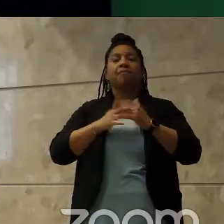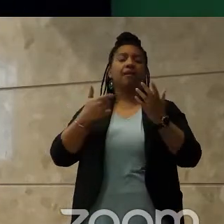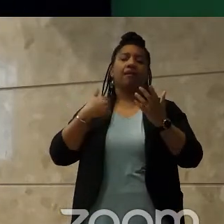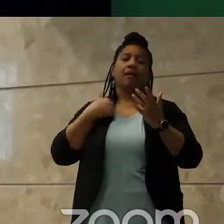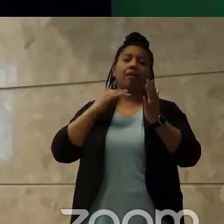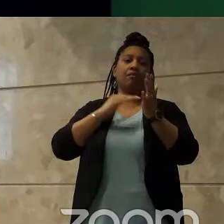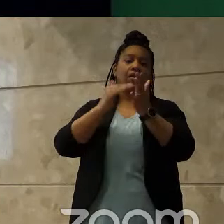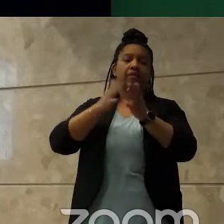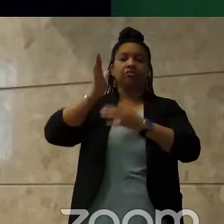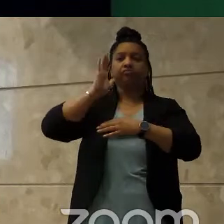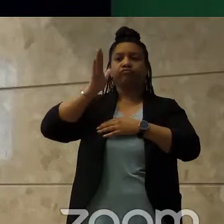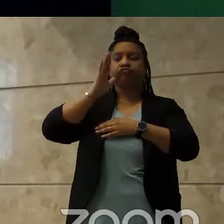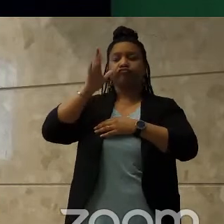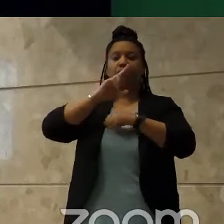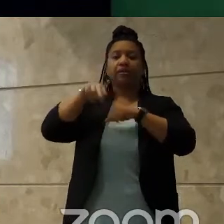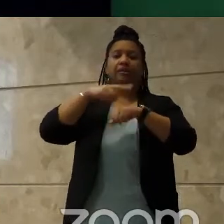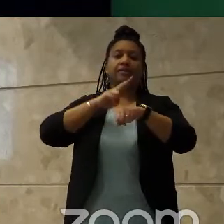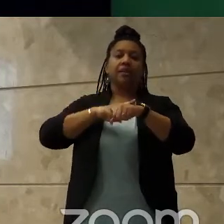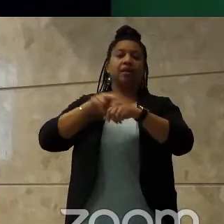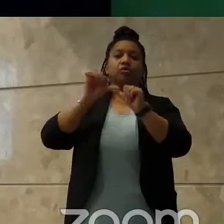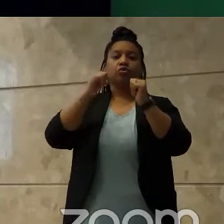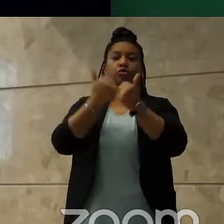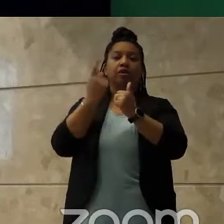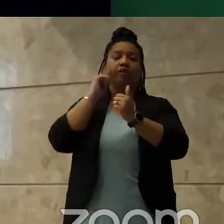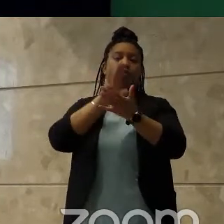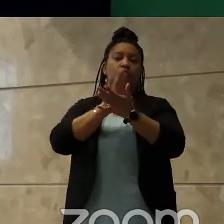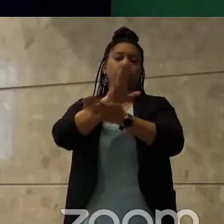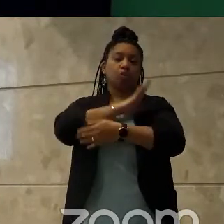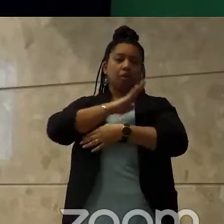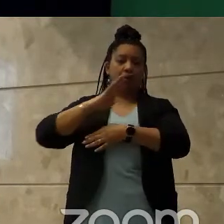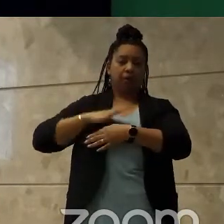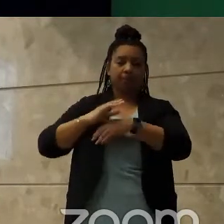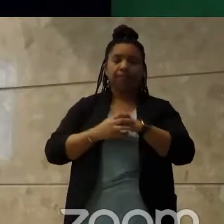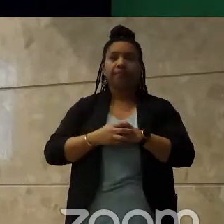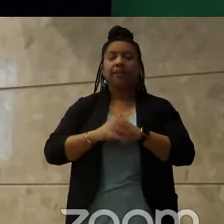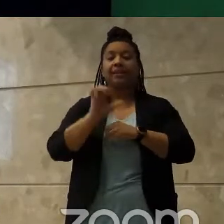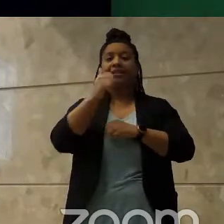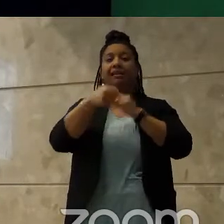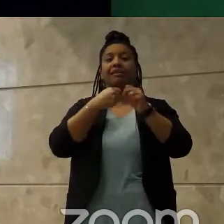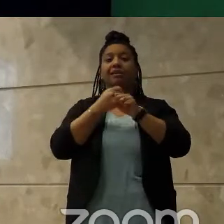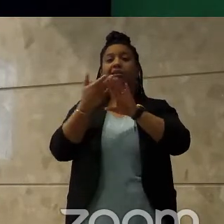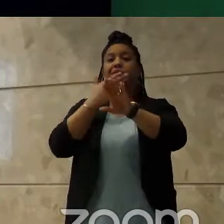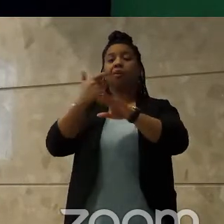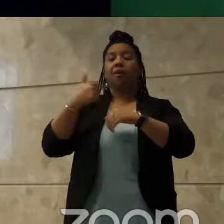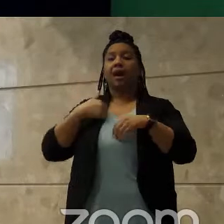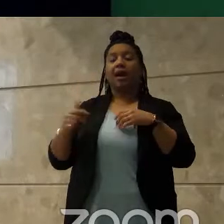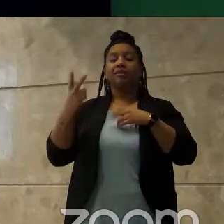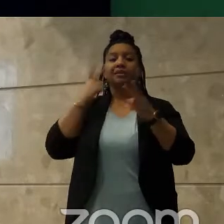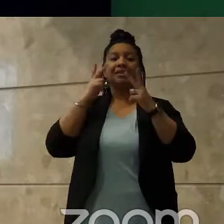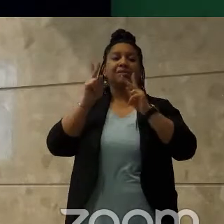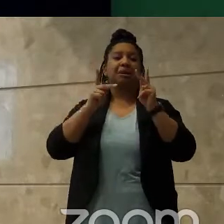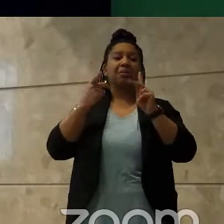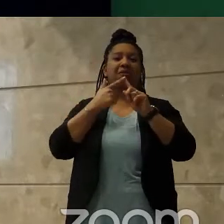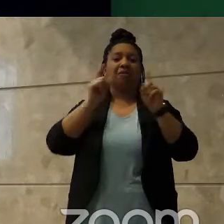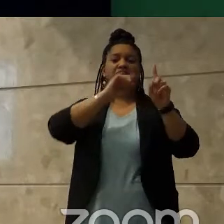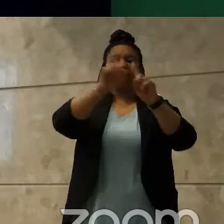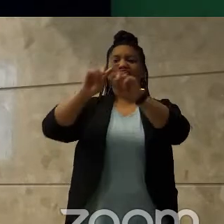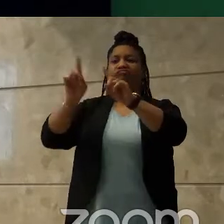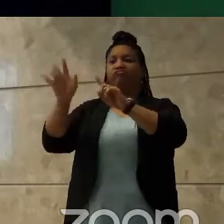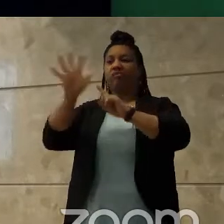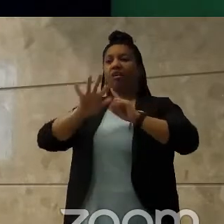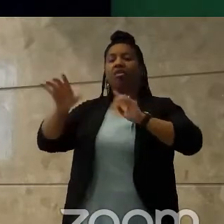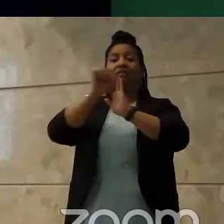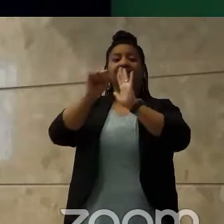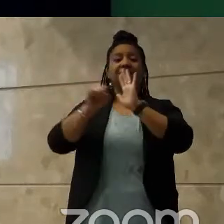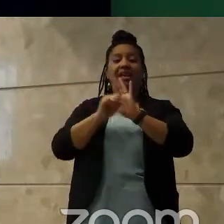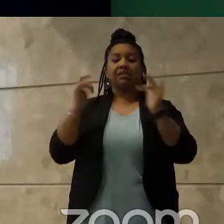National Association of School Boards. 10 years ago, I'd be getting people from every state in the room.